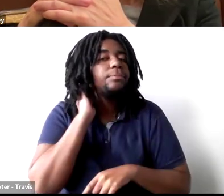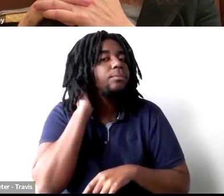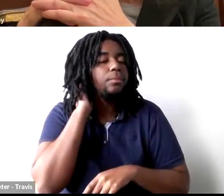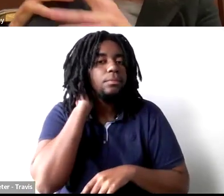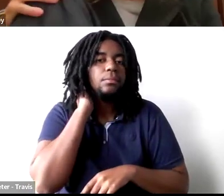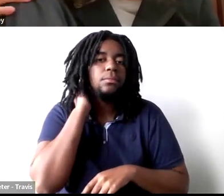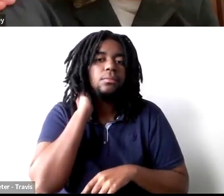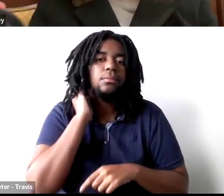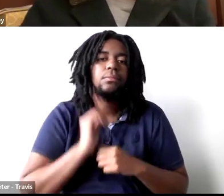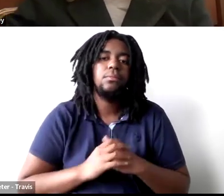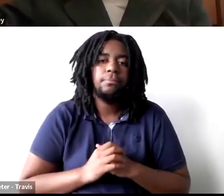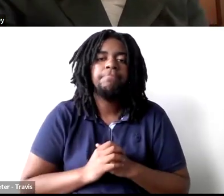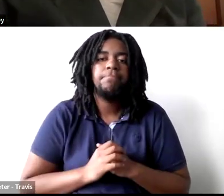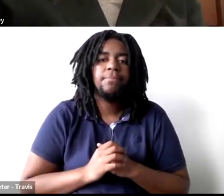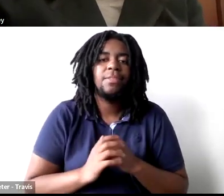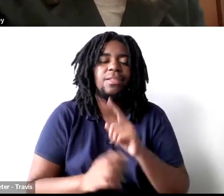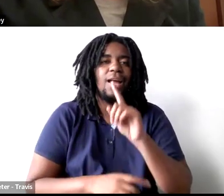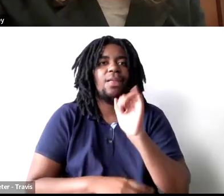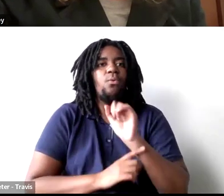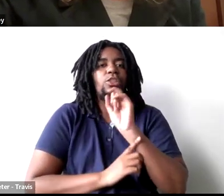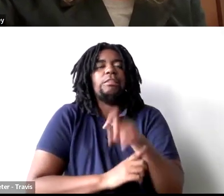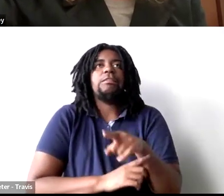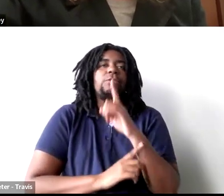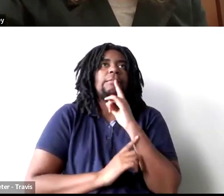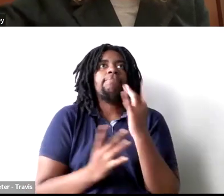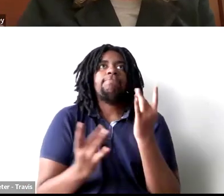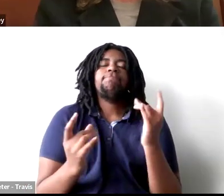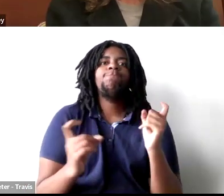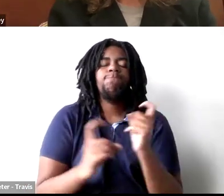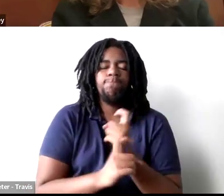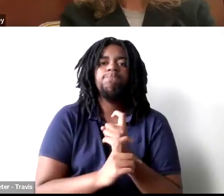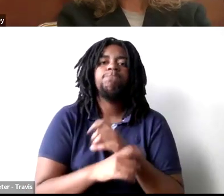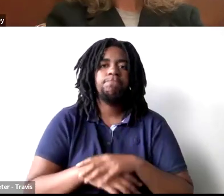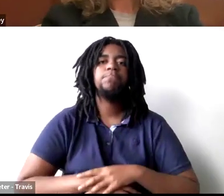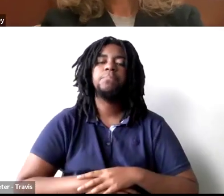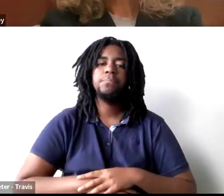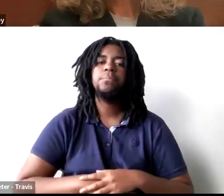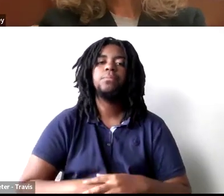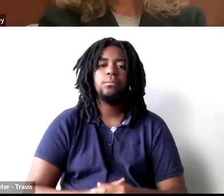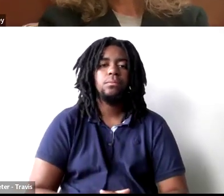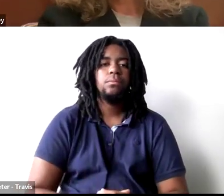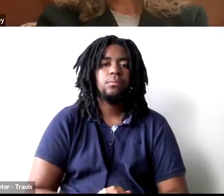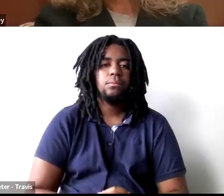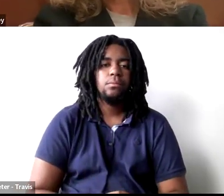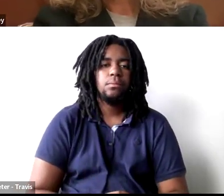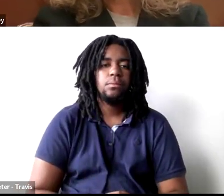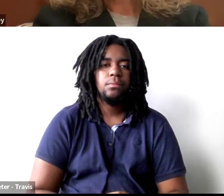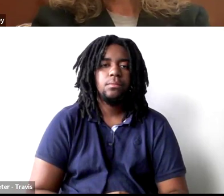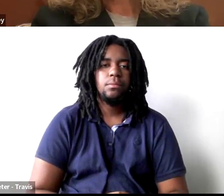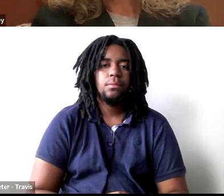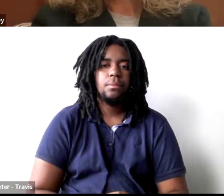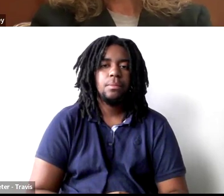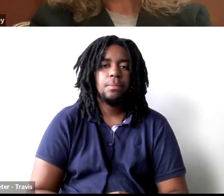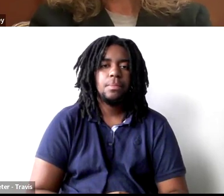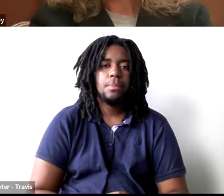complex question there. I mean, as far as I know, no one